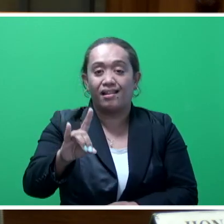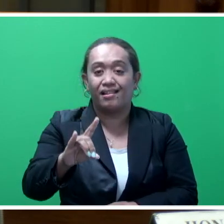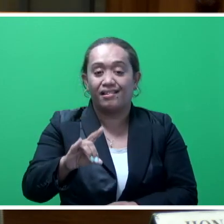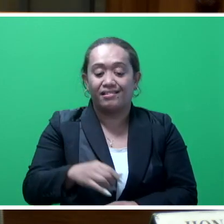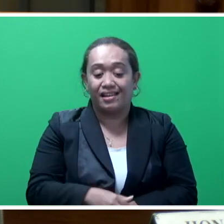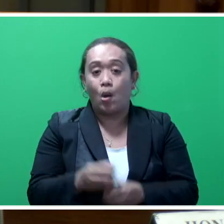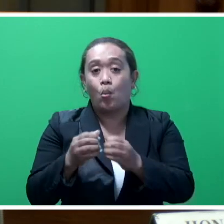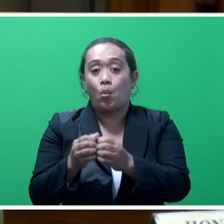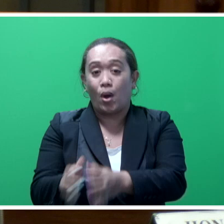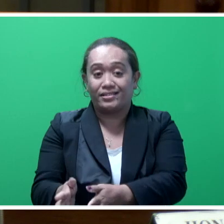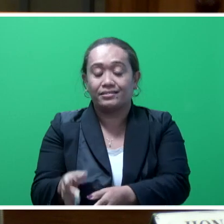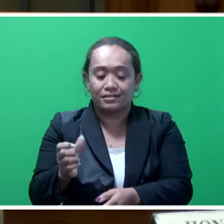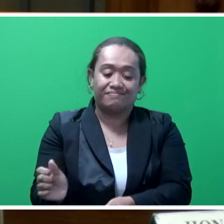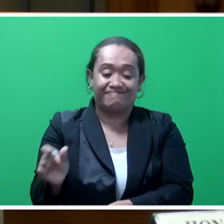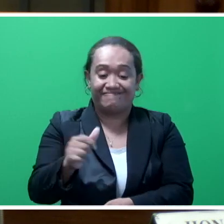have extracted